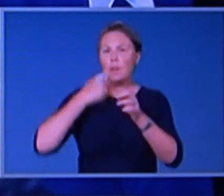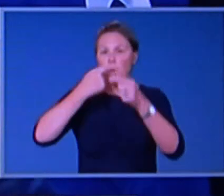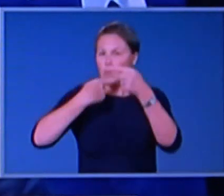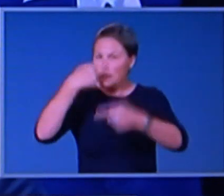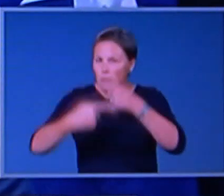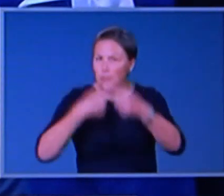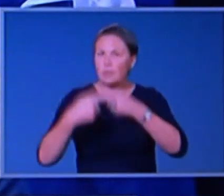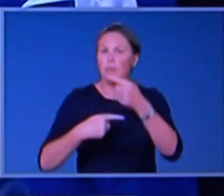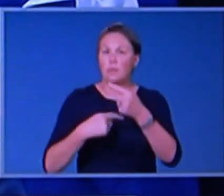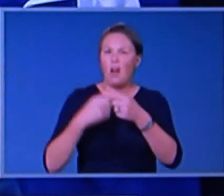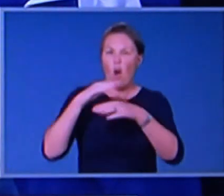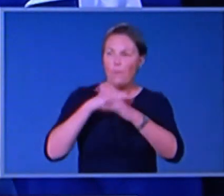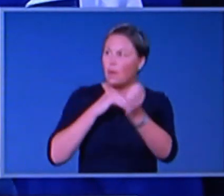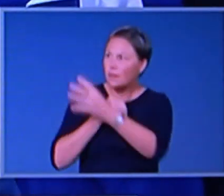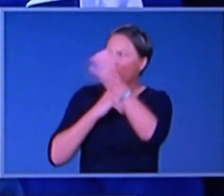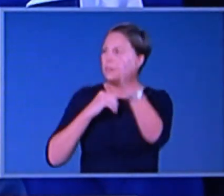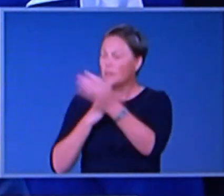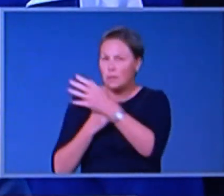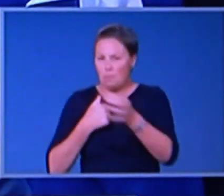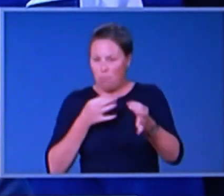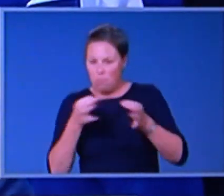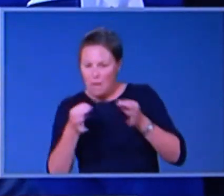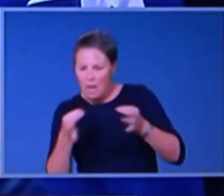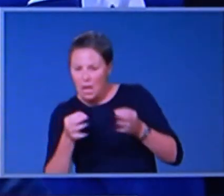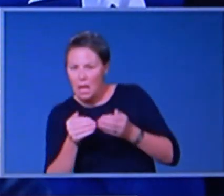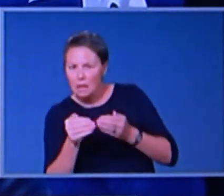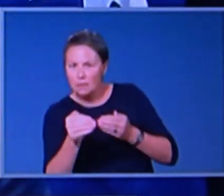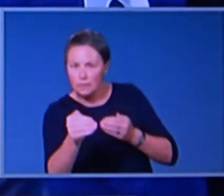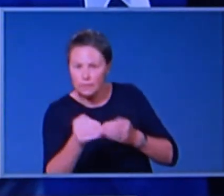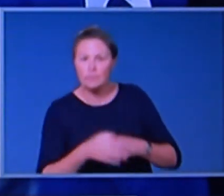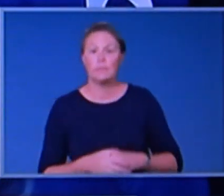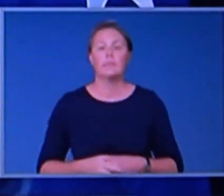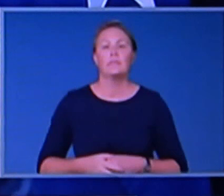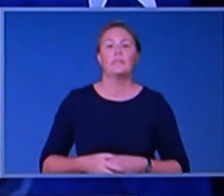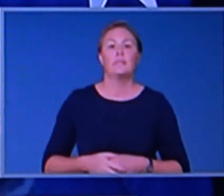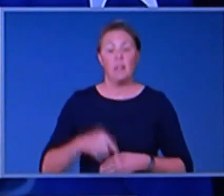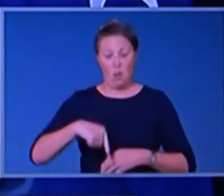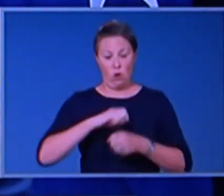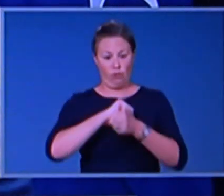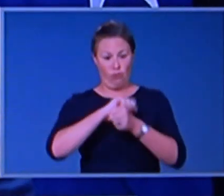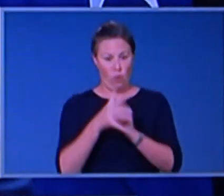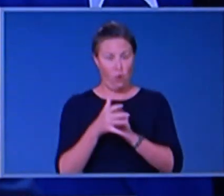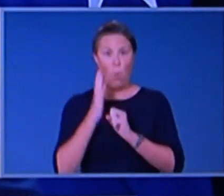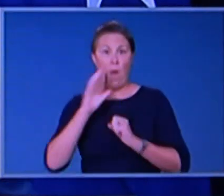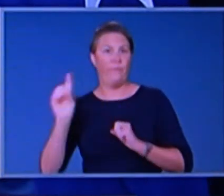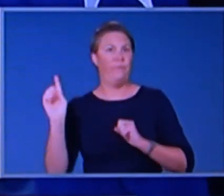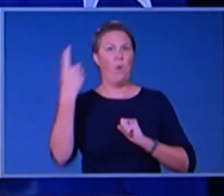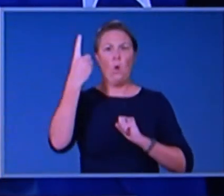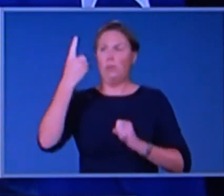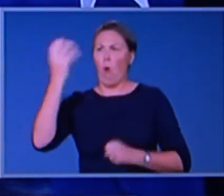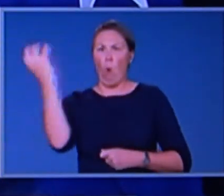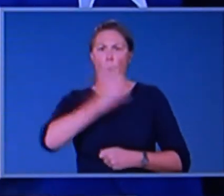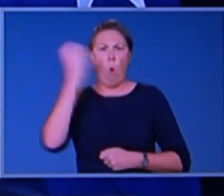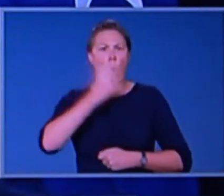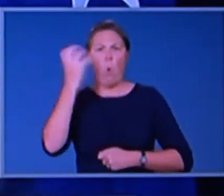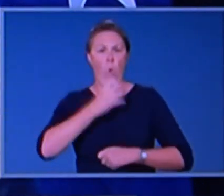some important points were raised. We've moved through many phases of this virus. The first phase is what I'd